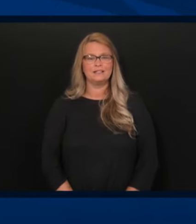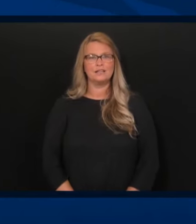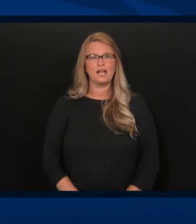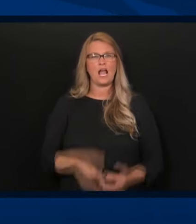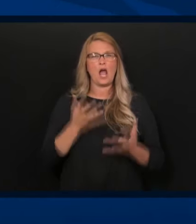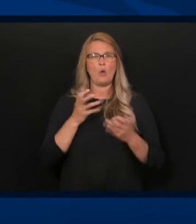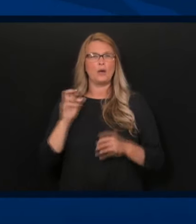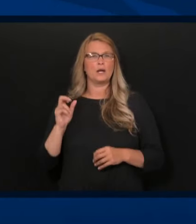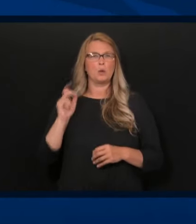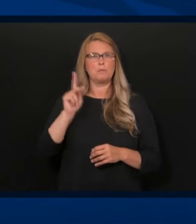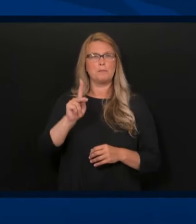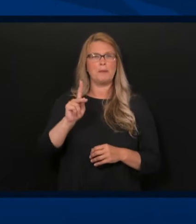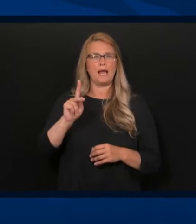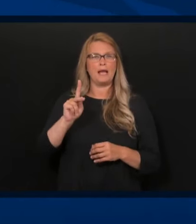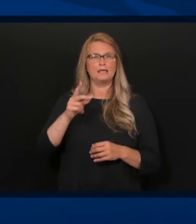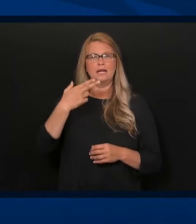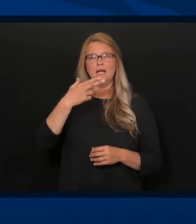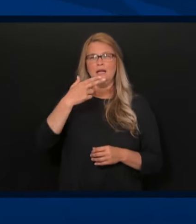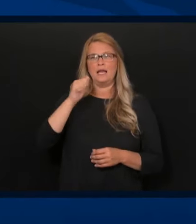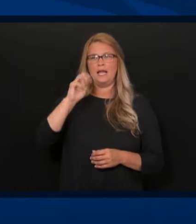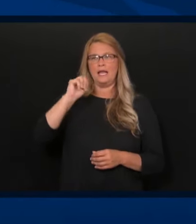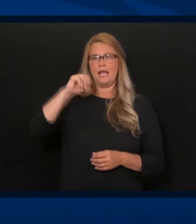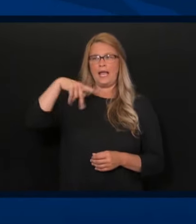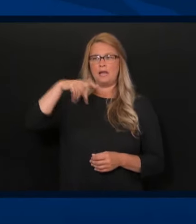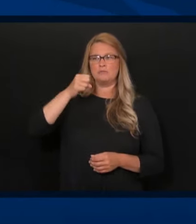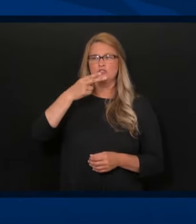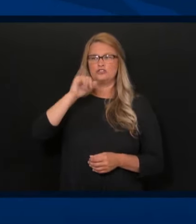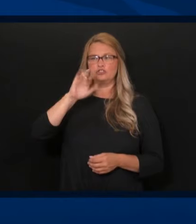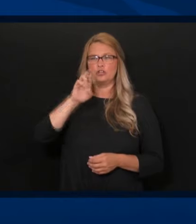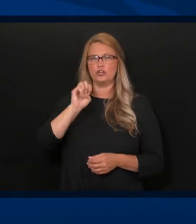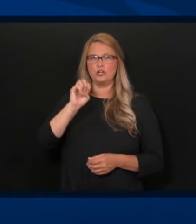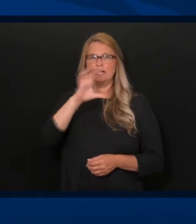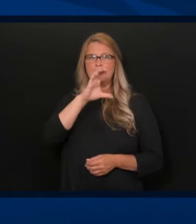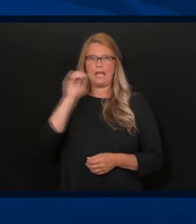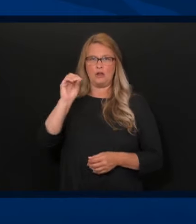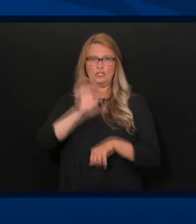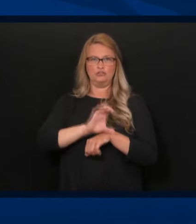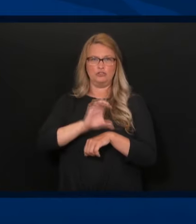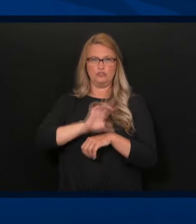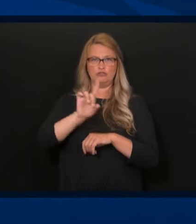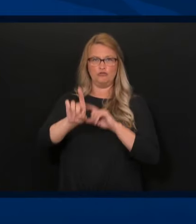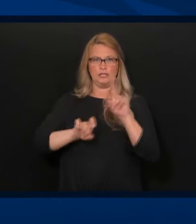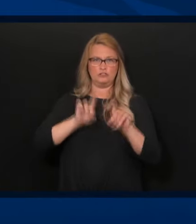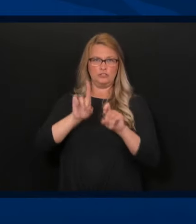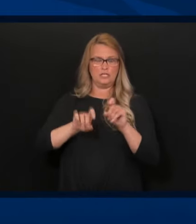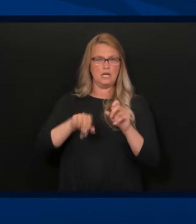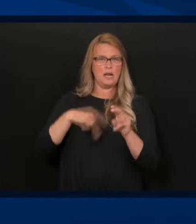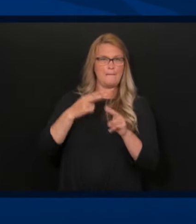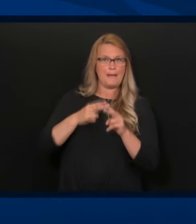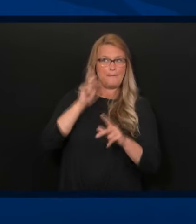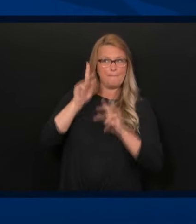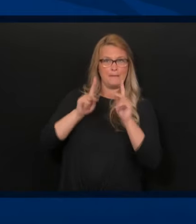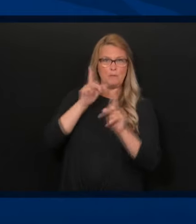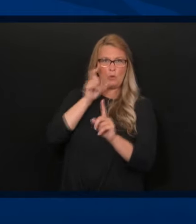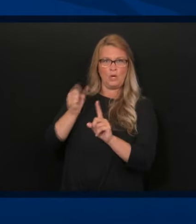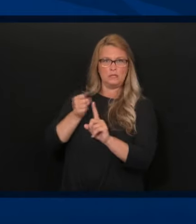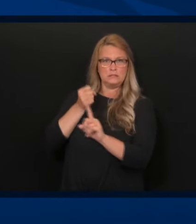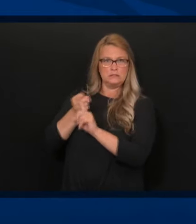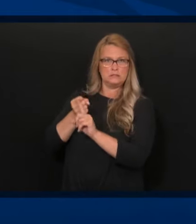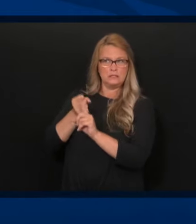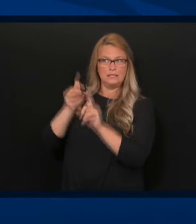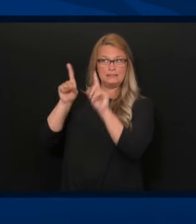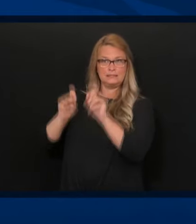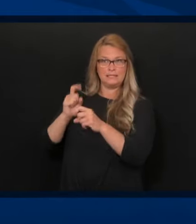to go back to the Hampshire County Church question I asked at the end of last week, where 14 were infected and tested